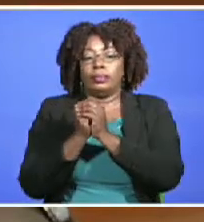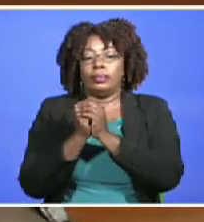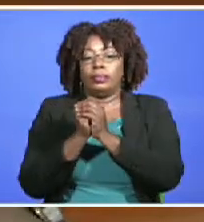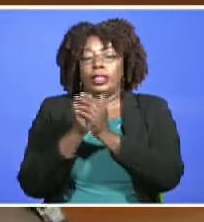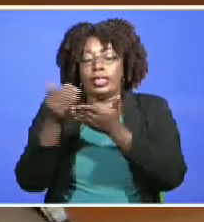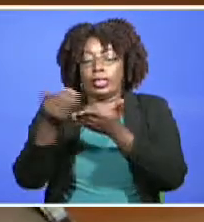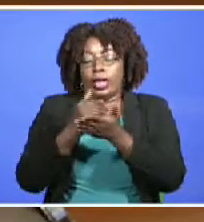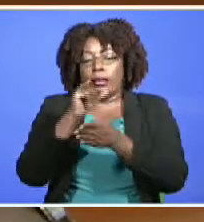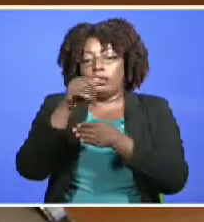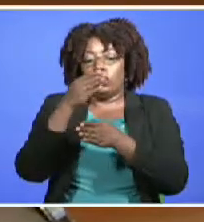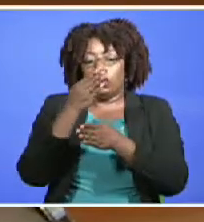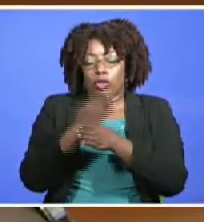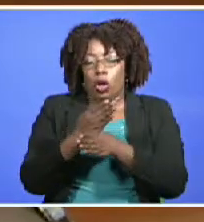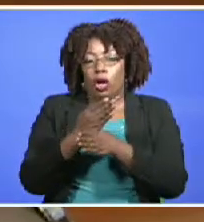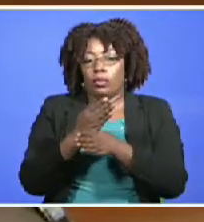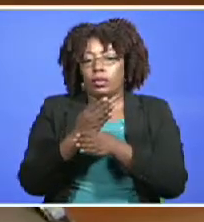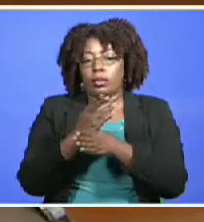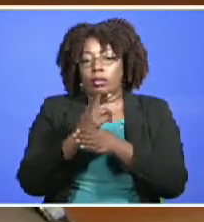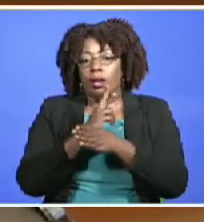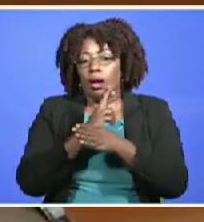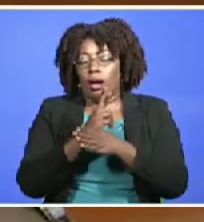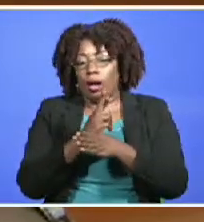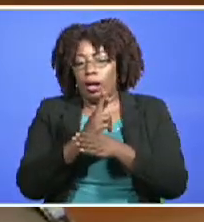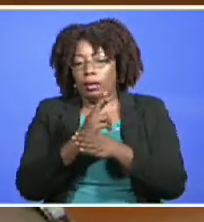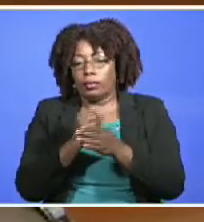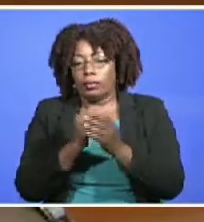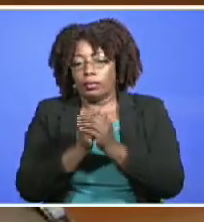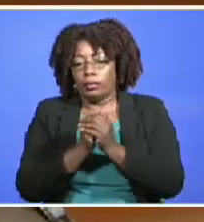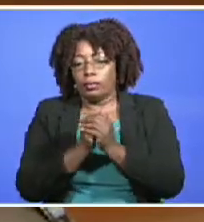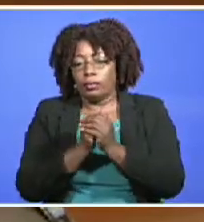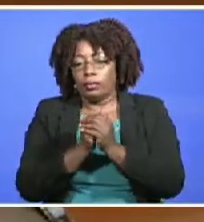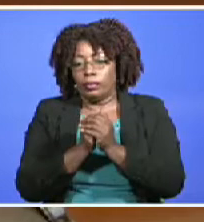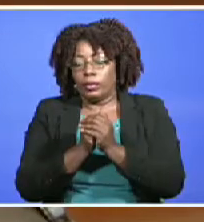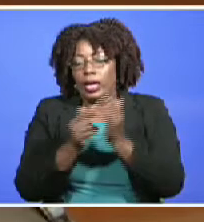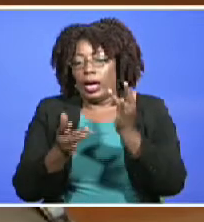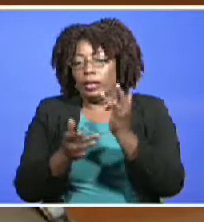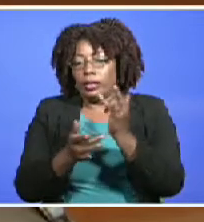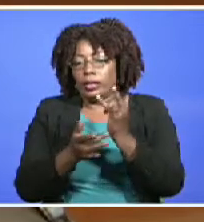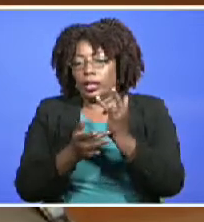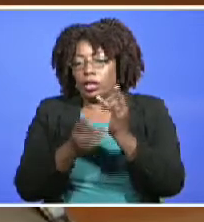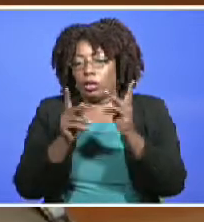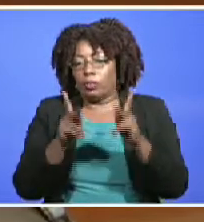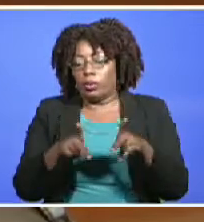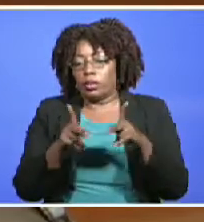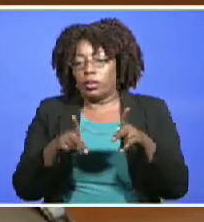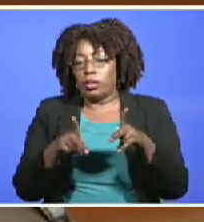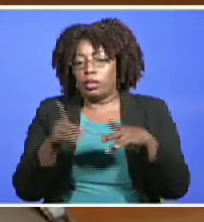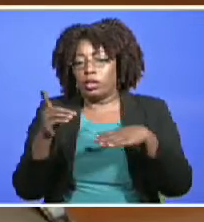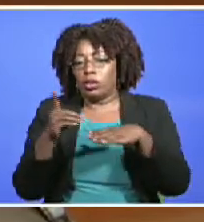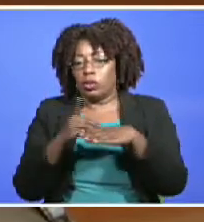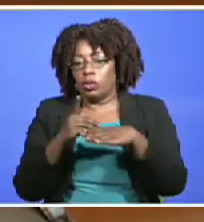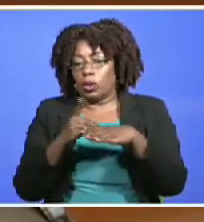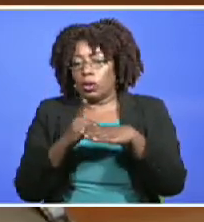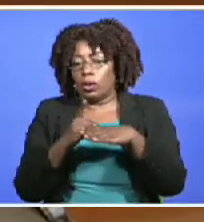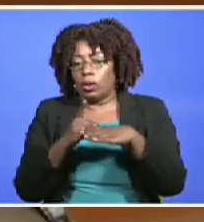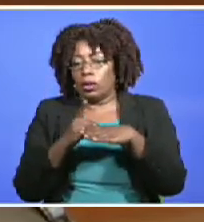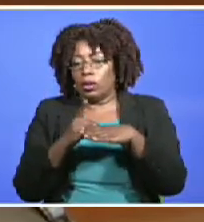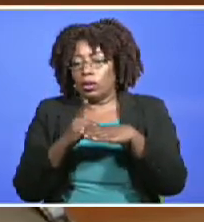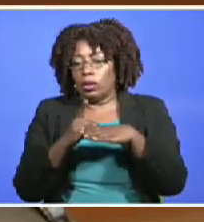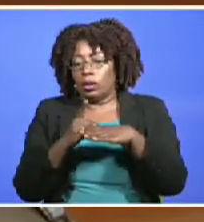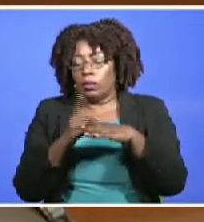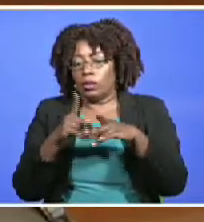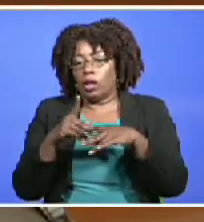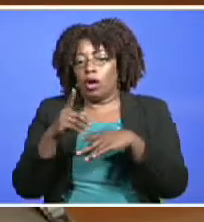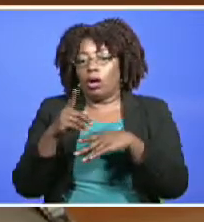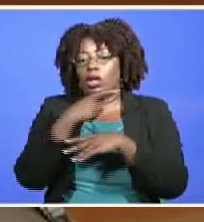Some jobs that will become available are concrete installers, concrete sample technicians, door and hardware installers, drywall